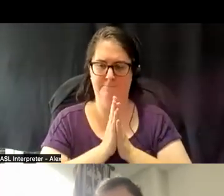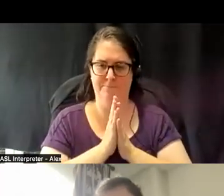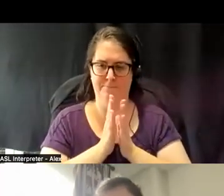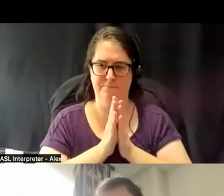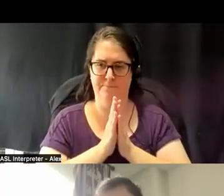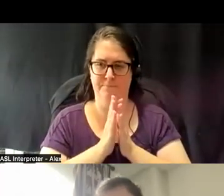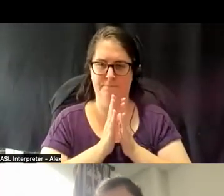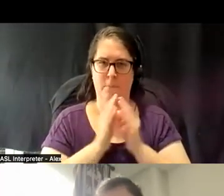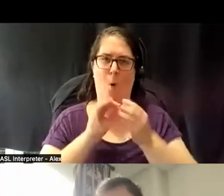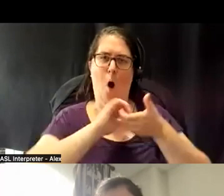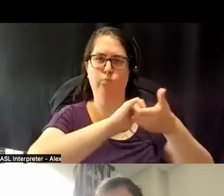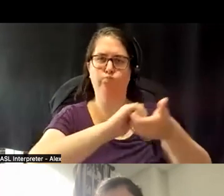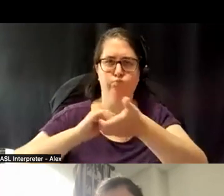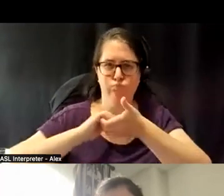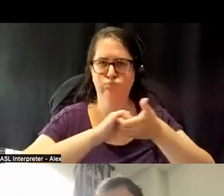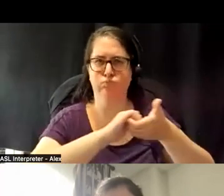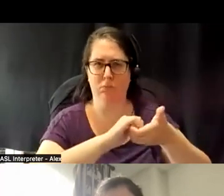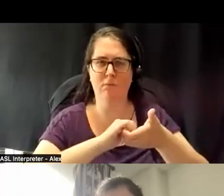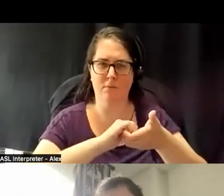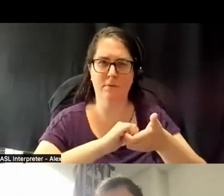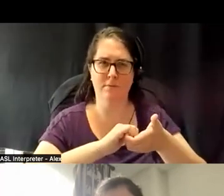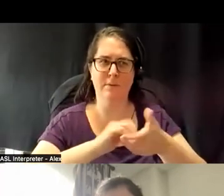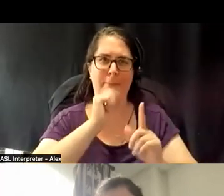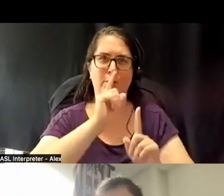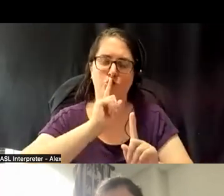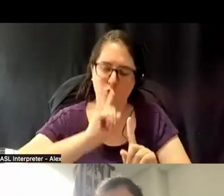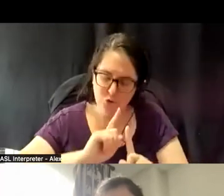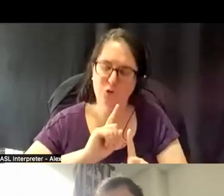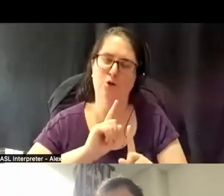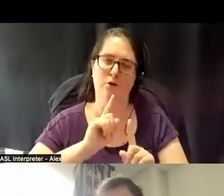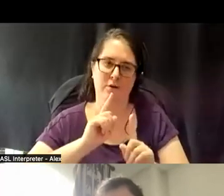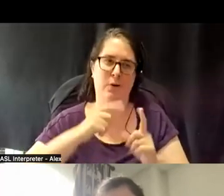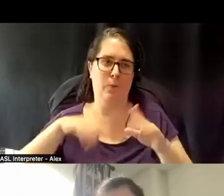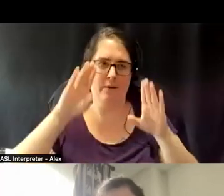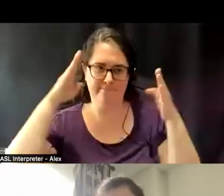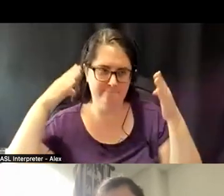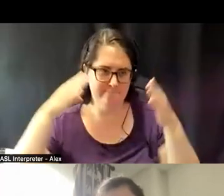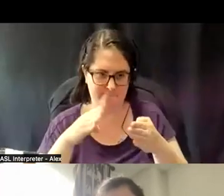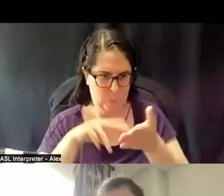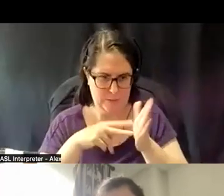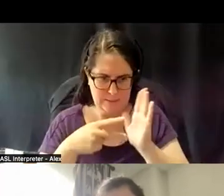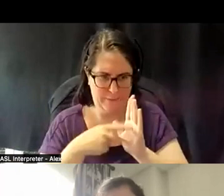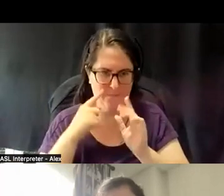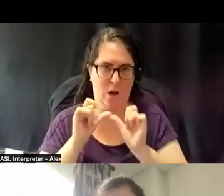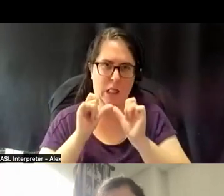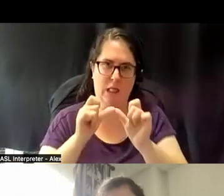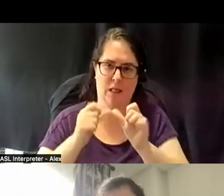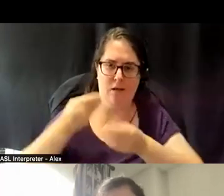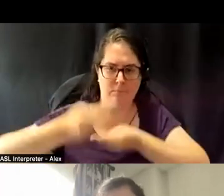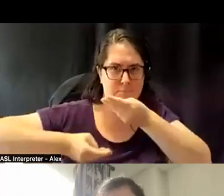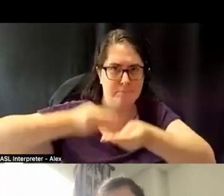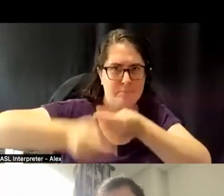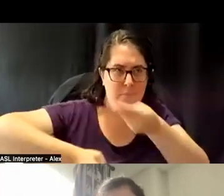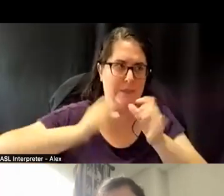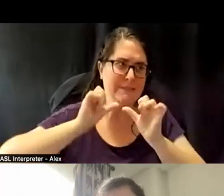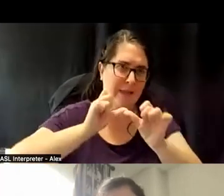work collaboratively to ensure that we can hone in on what that means for legacy building, for